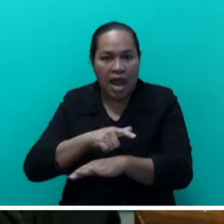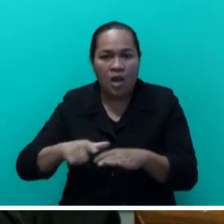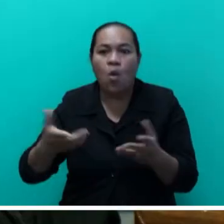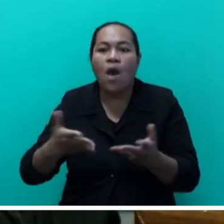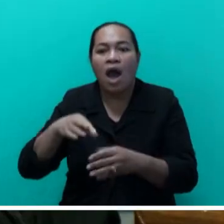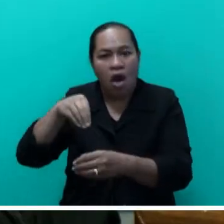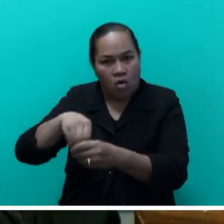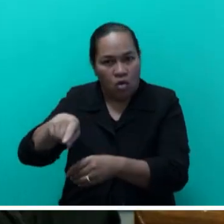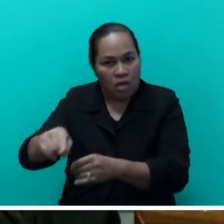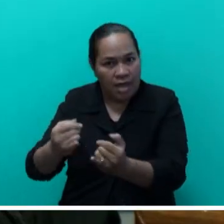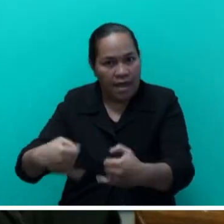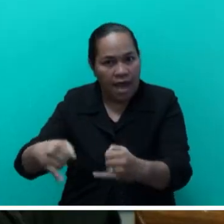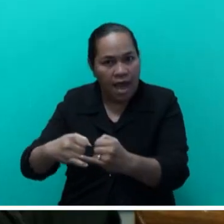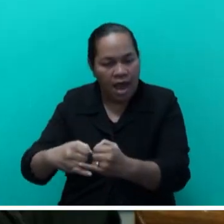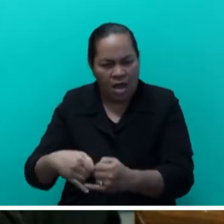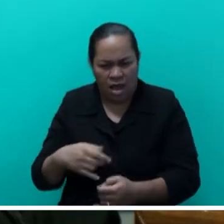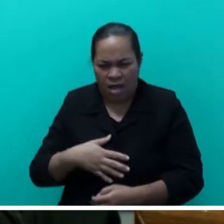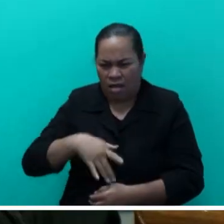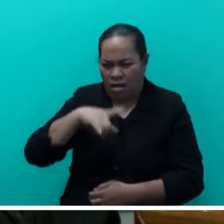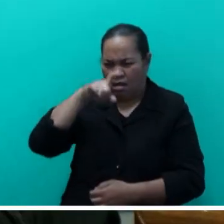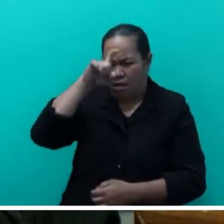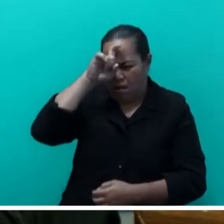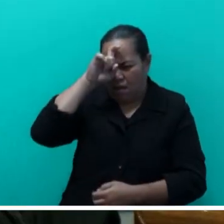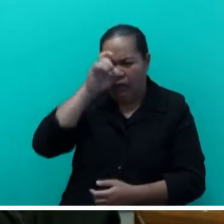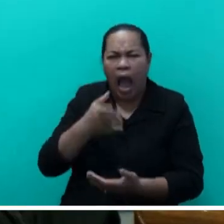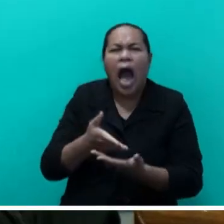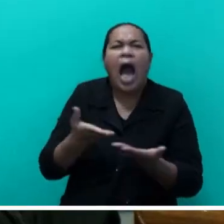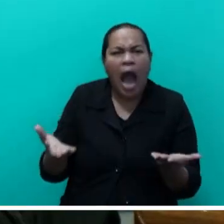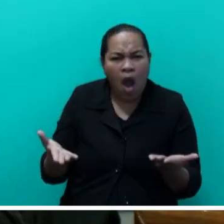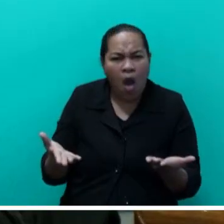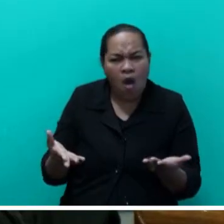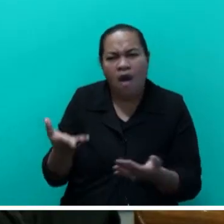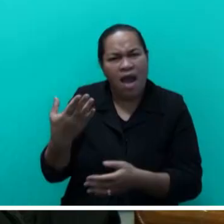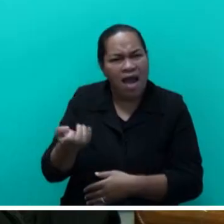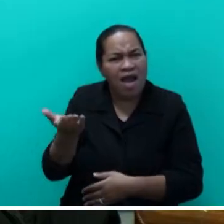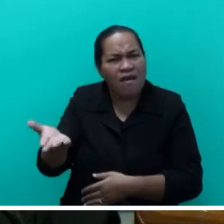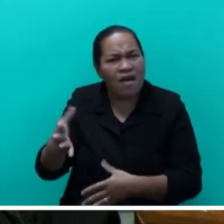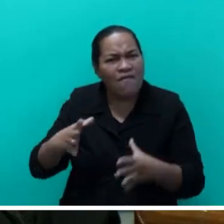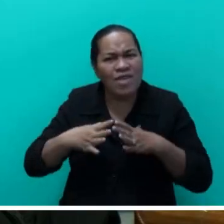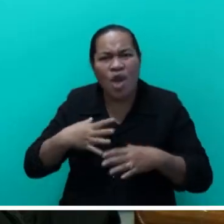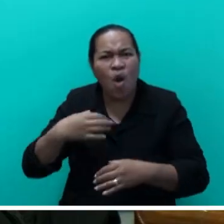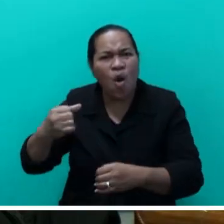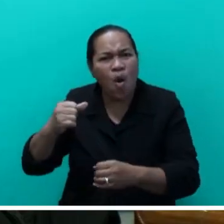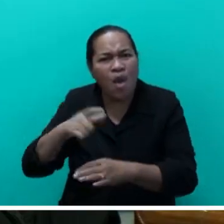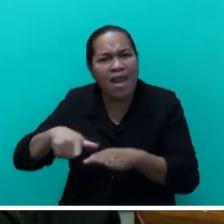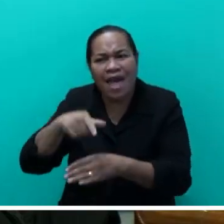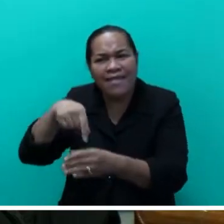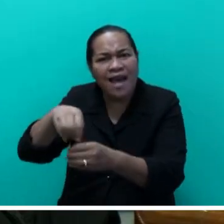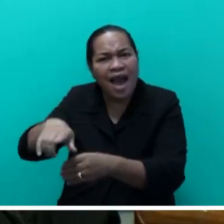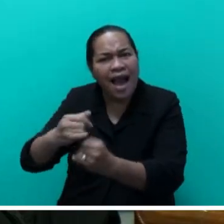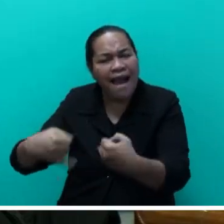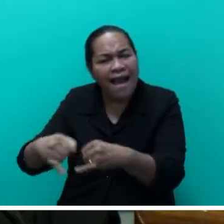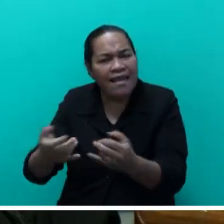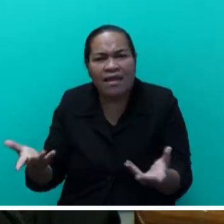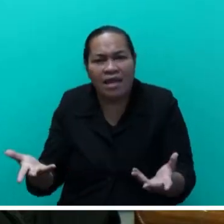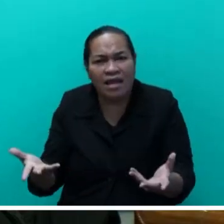Island. One has to ask, how can there be freehold land on the island?